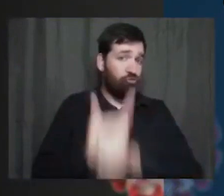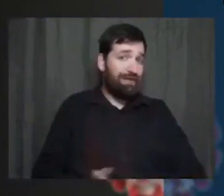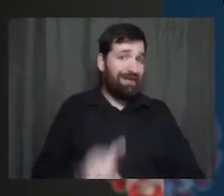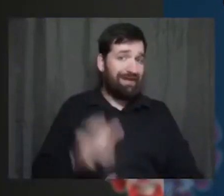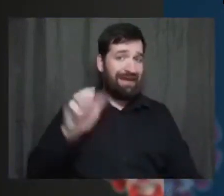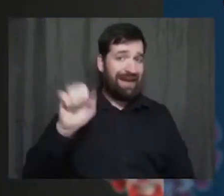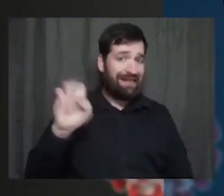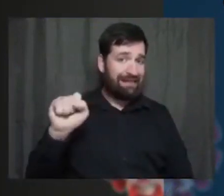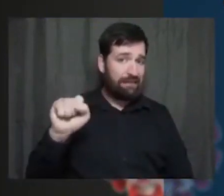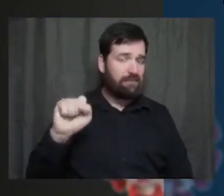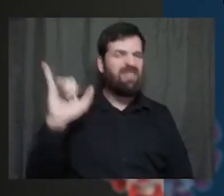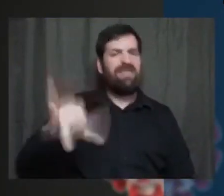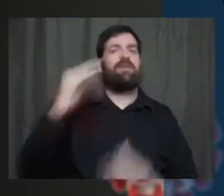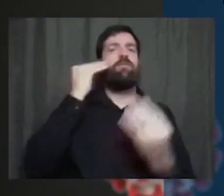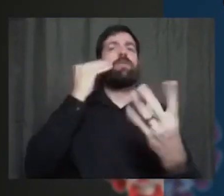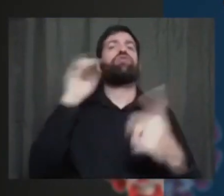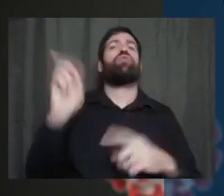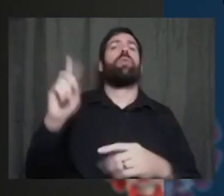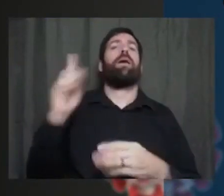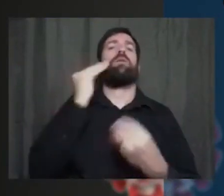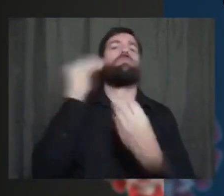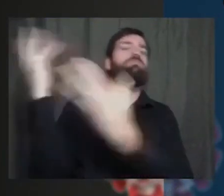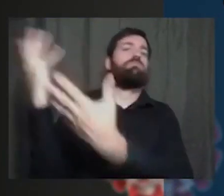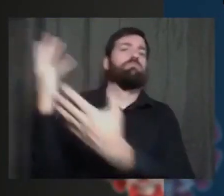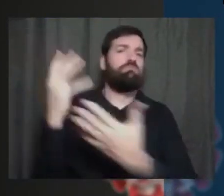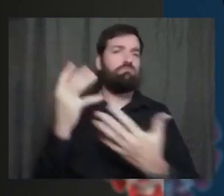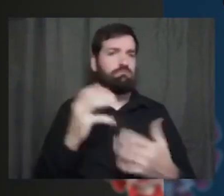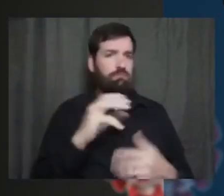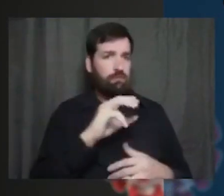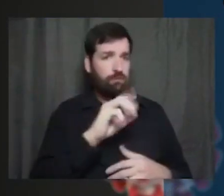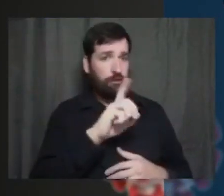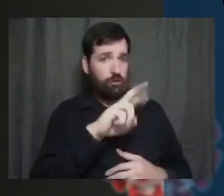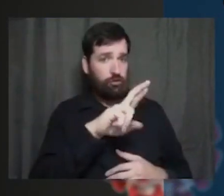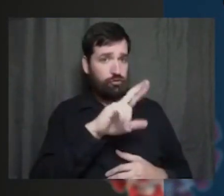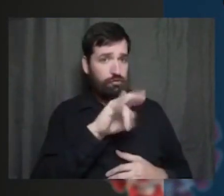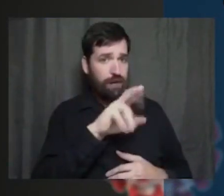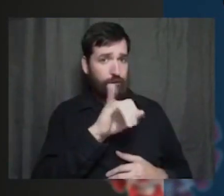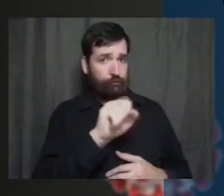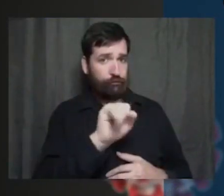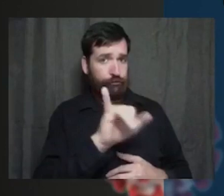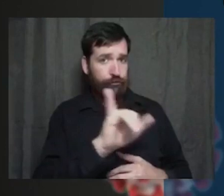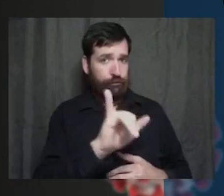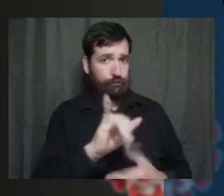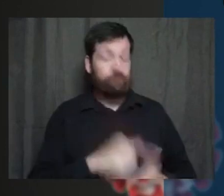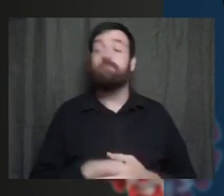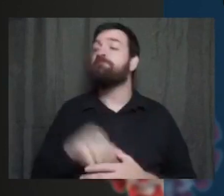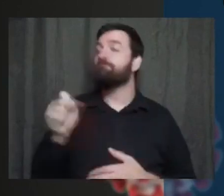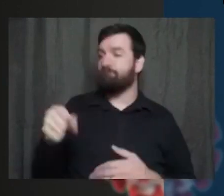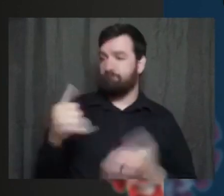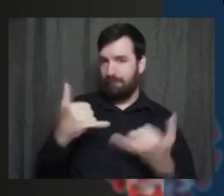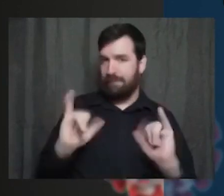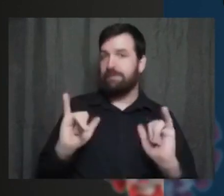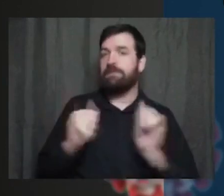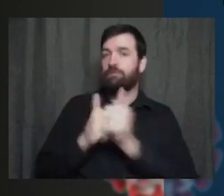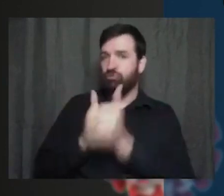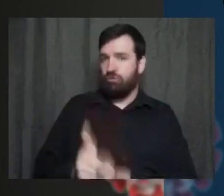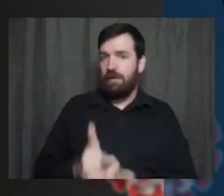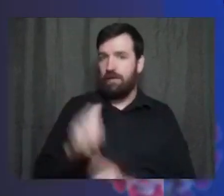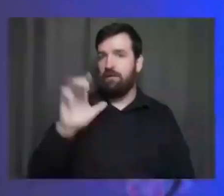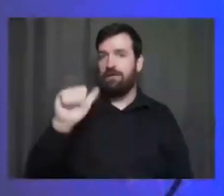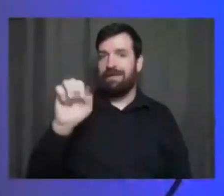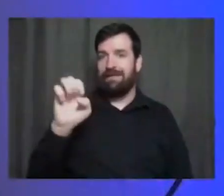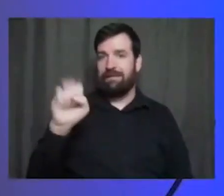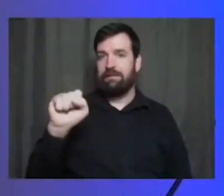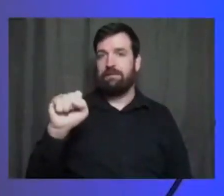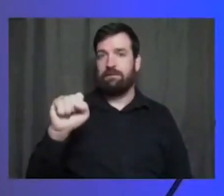that data? And we might ask that of Dr. Myers as well. Yeah. Sure. So yes, we do continue to track our cases at